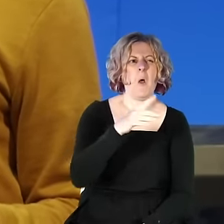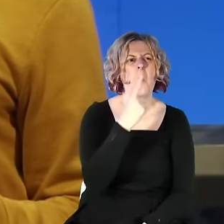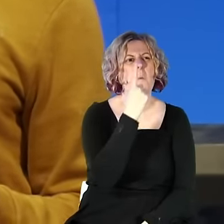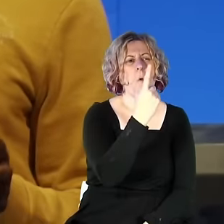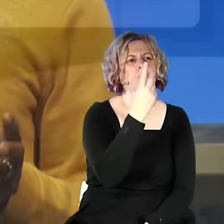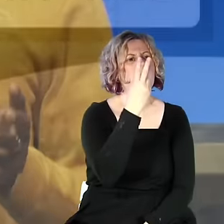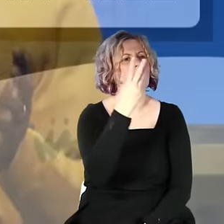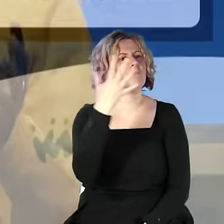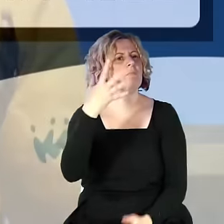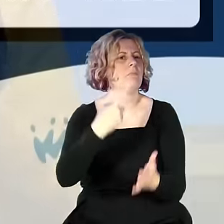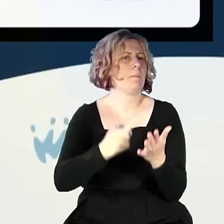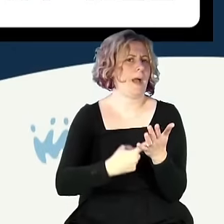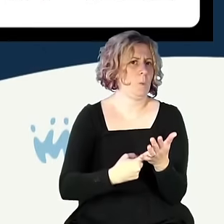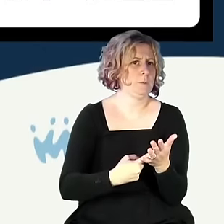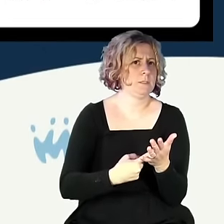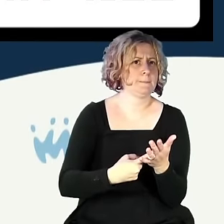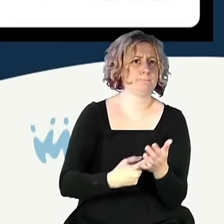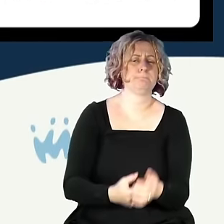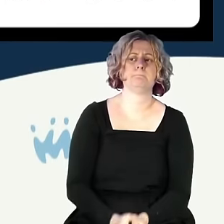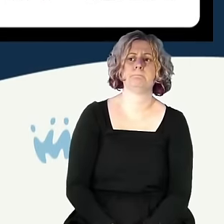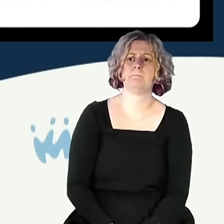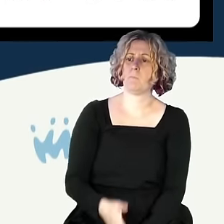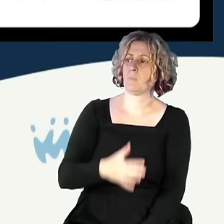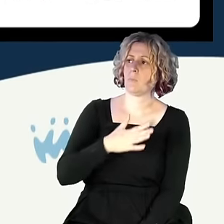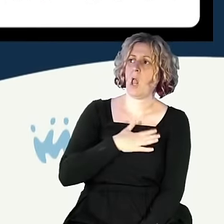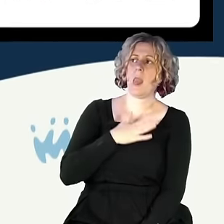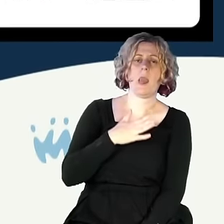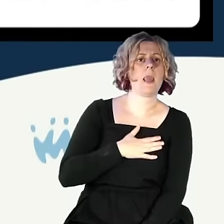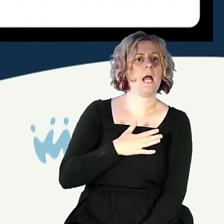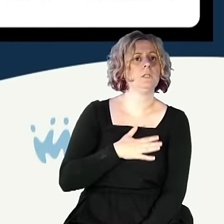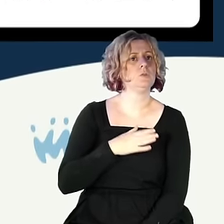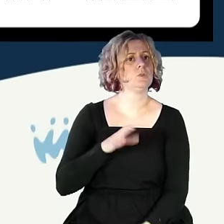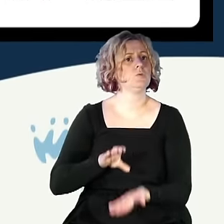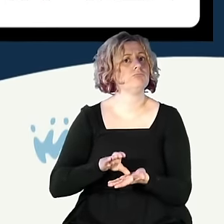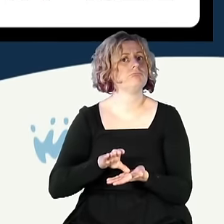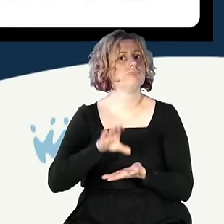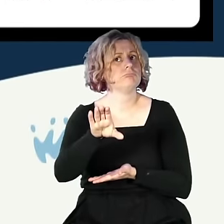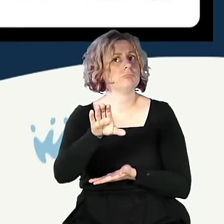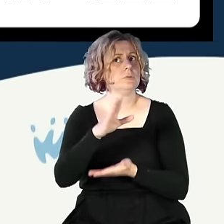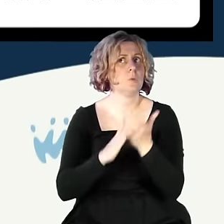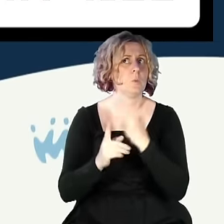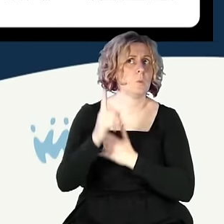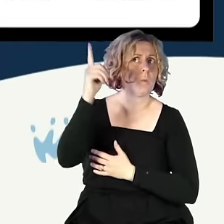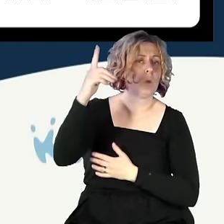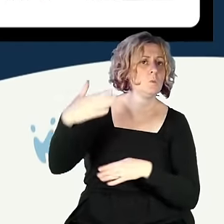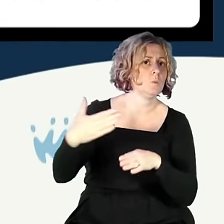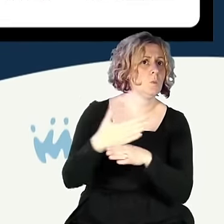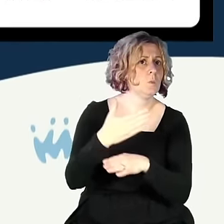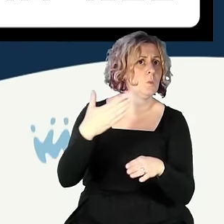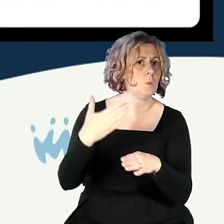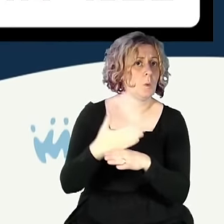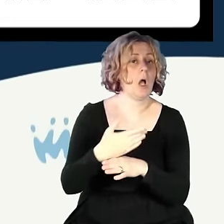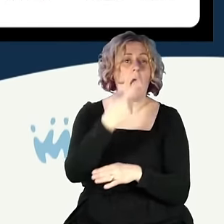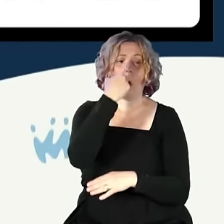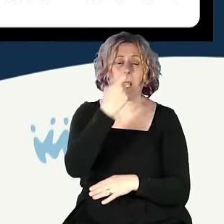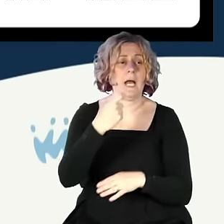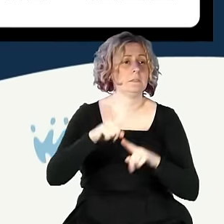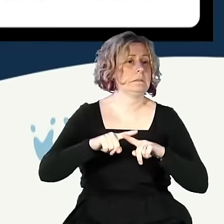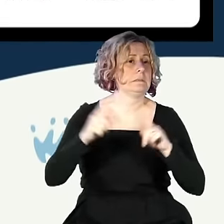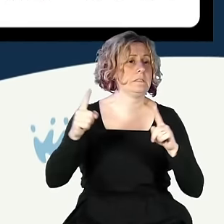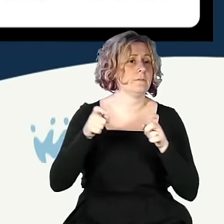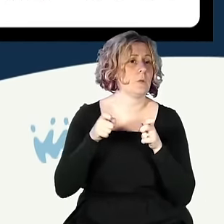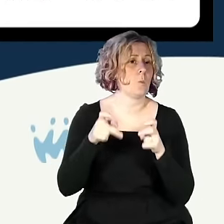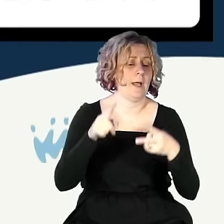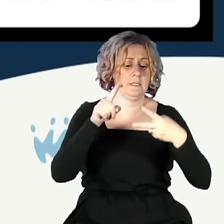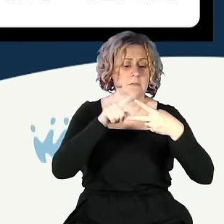£135. So if you'd like to give to the work that God's doing amongst us, there are a number of ways of doing that. Throughout